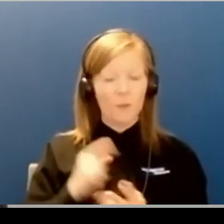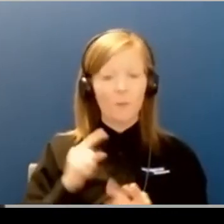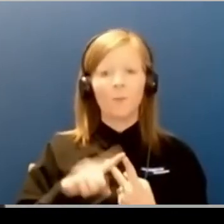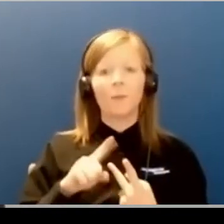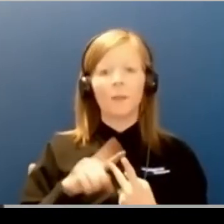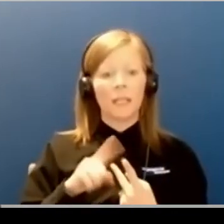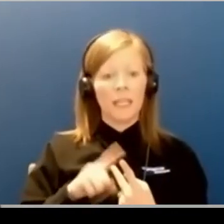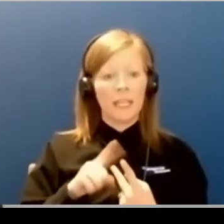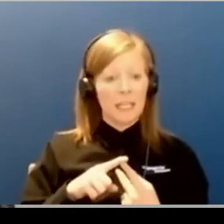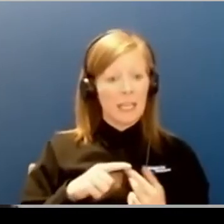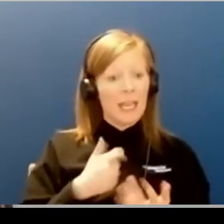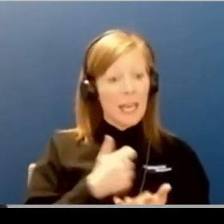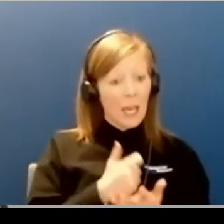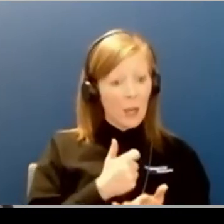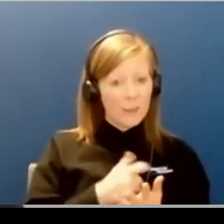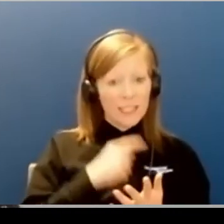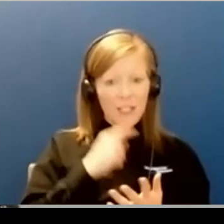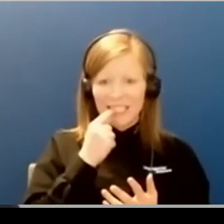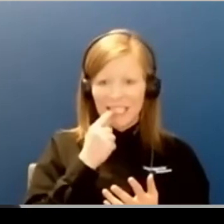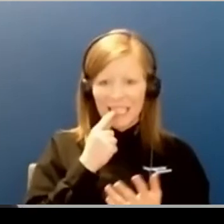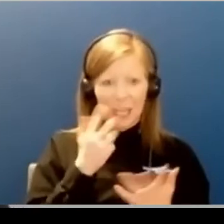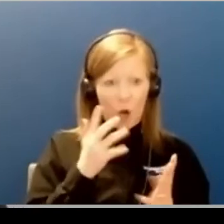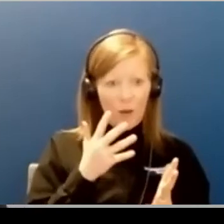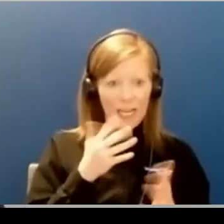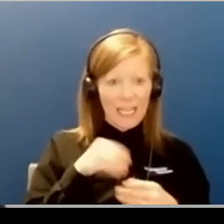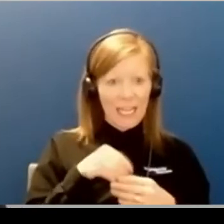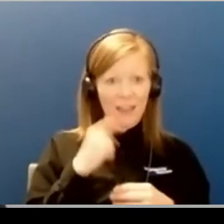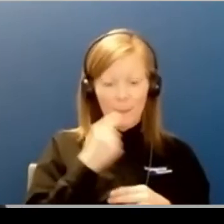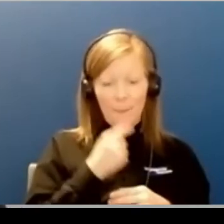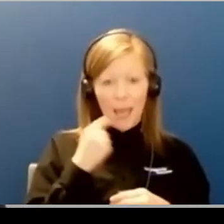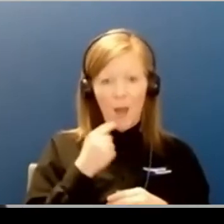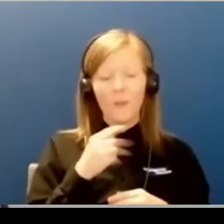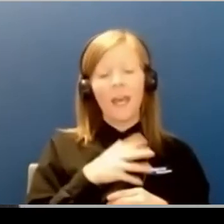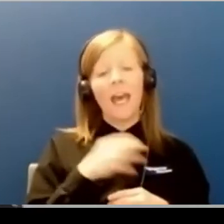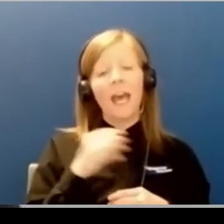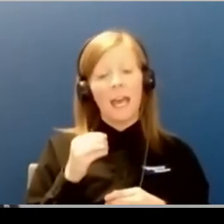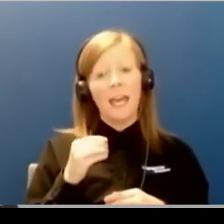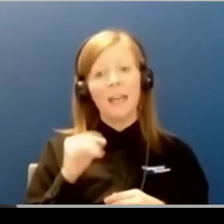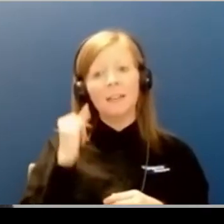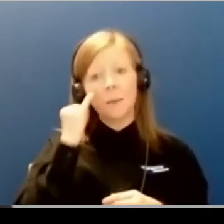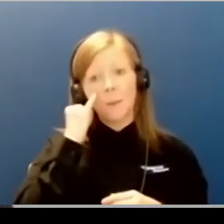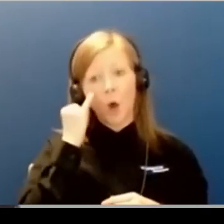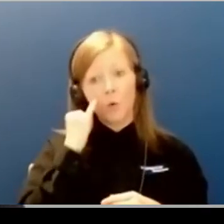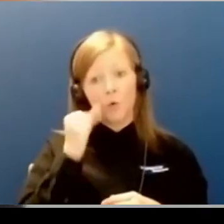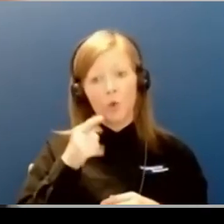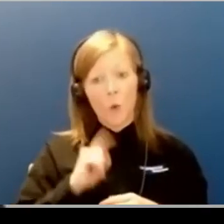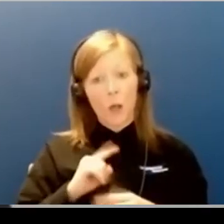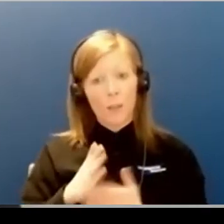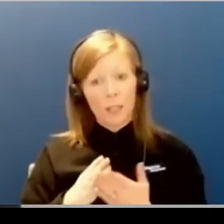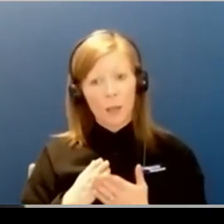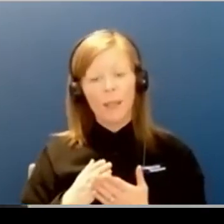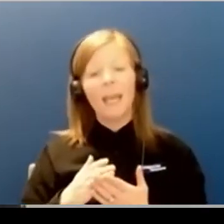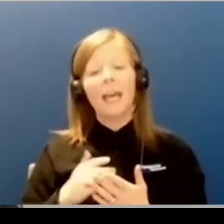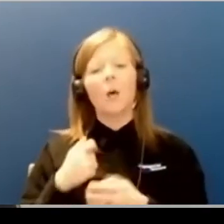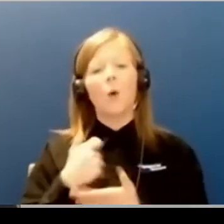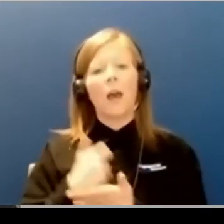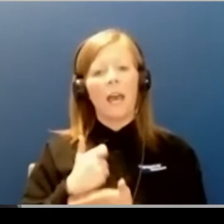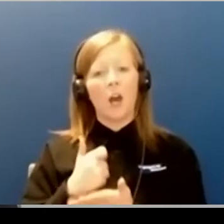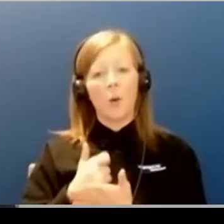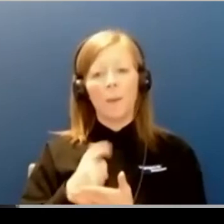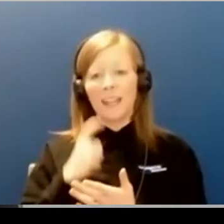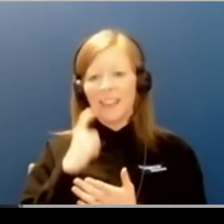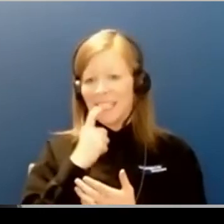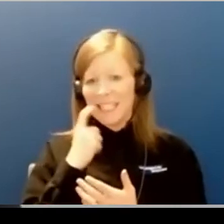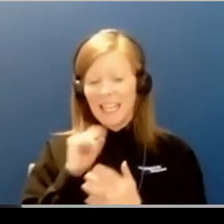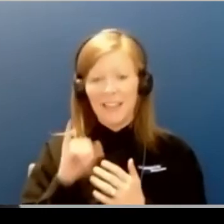going to strengthen that enamel, and it's also going to help if they do swallow some of it. It's going to help the teeth that are forming at